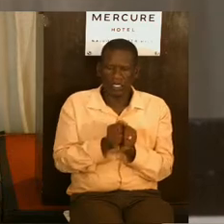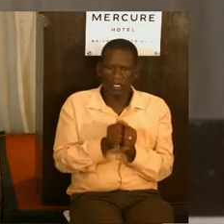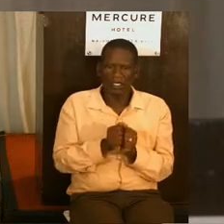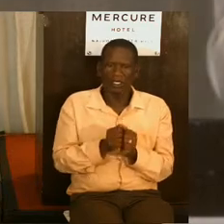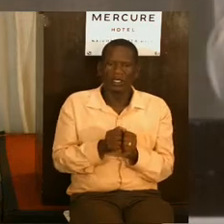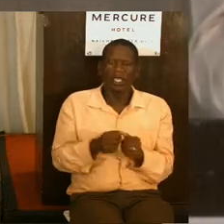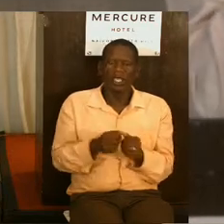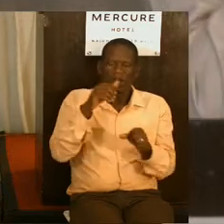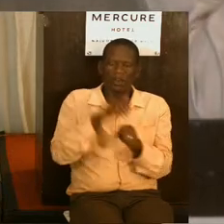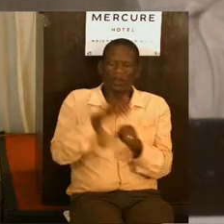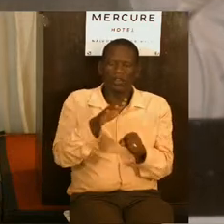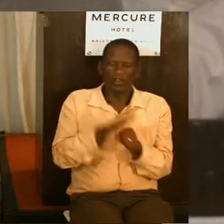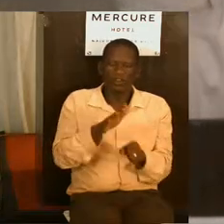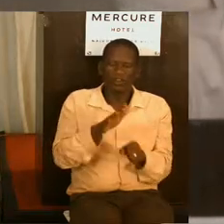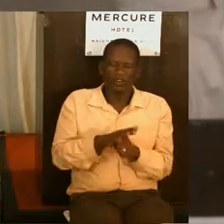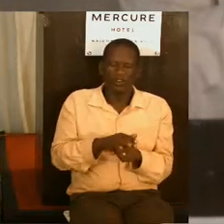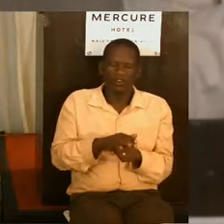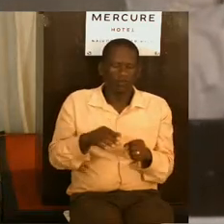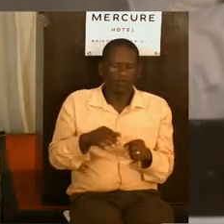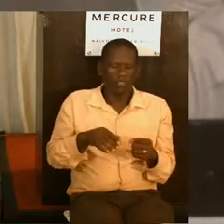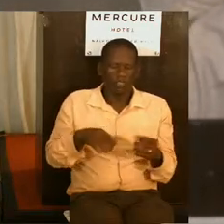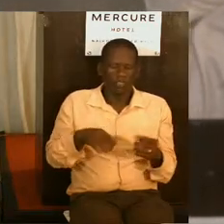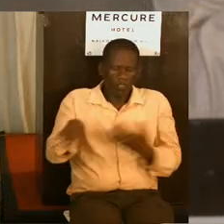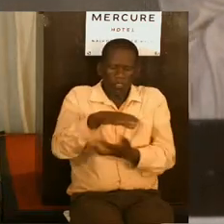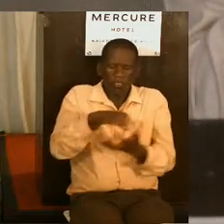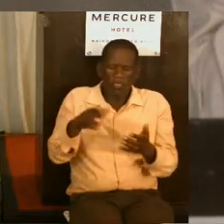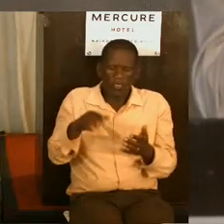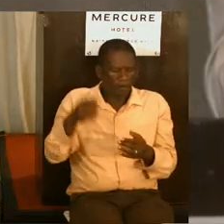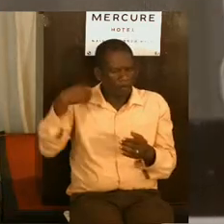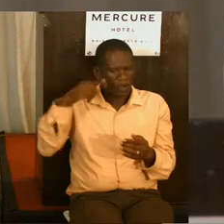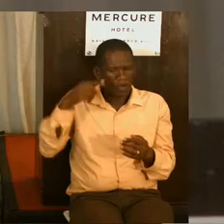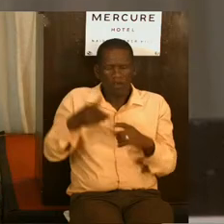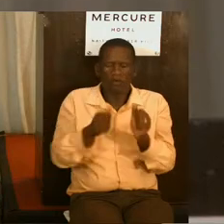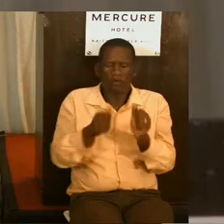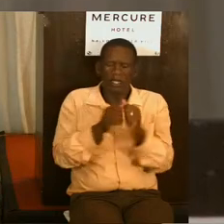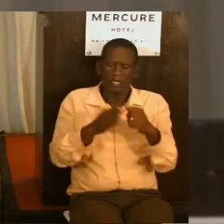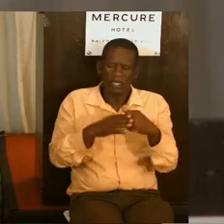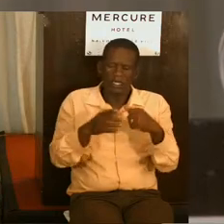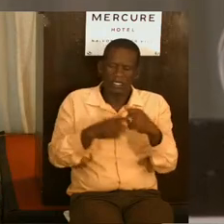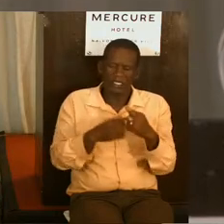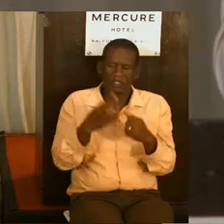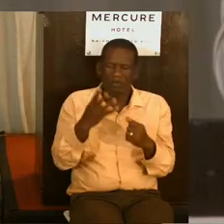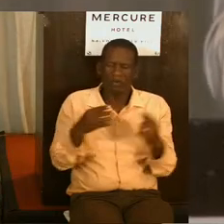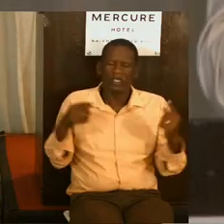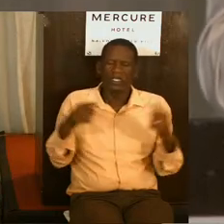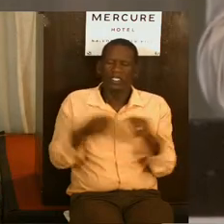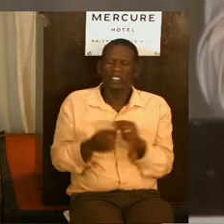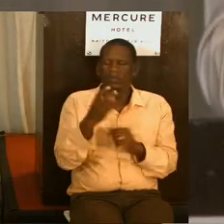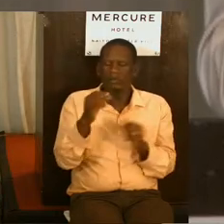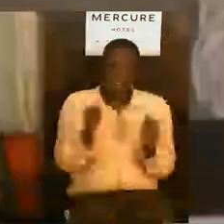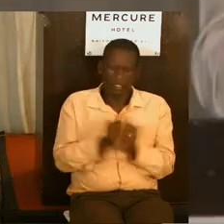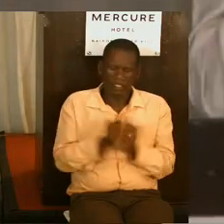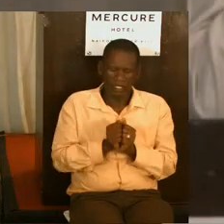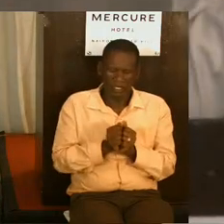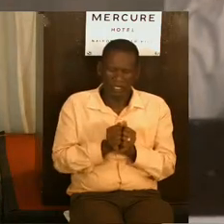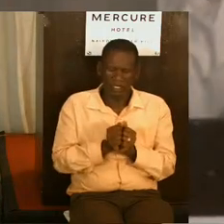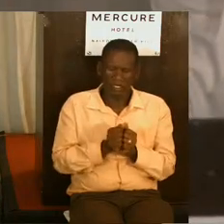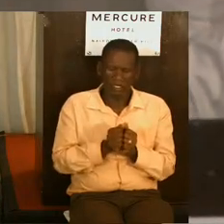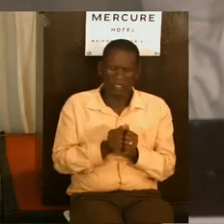there were a lot of Madness in between from 1964 up to 2010